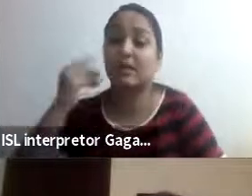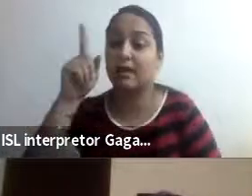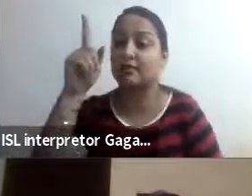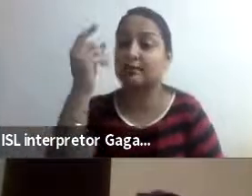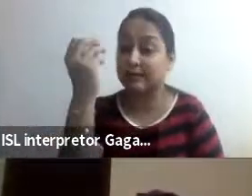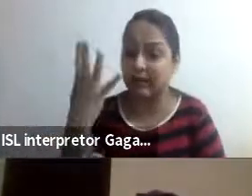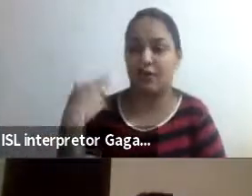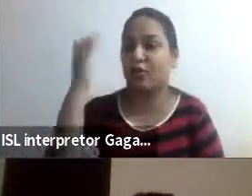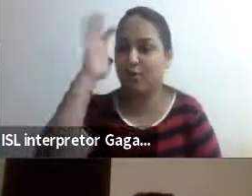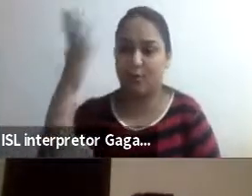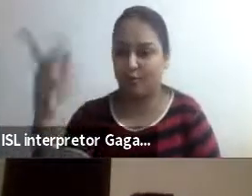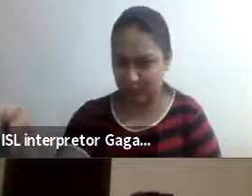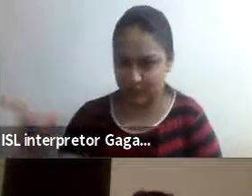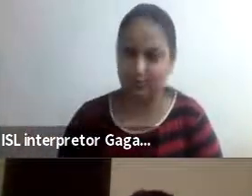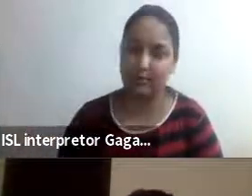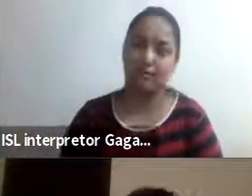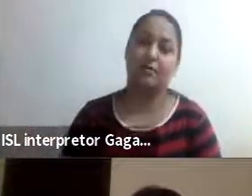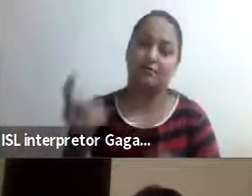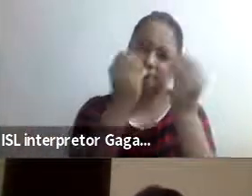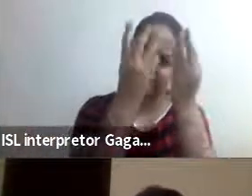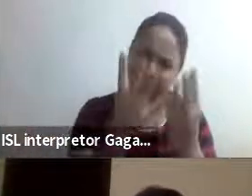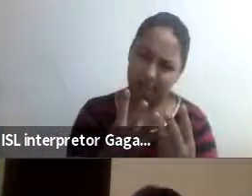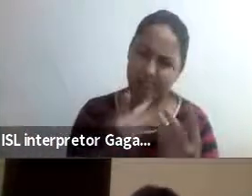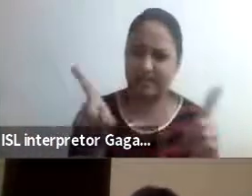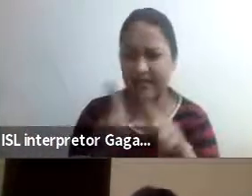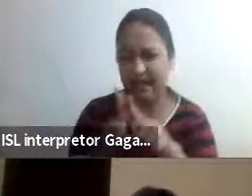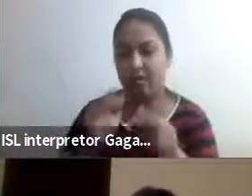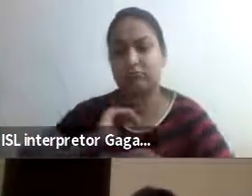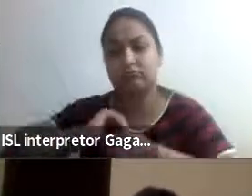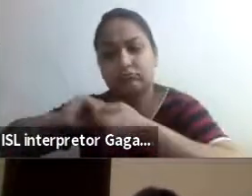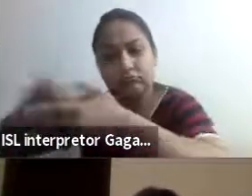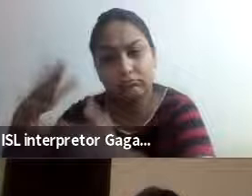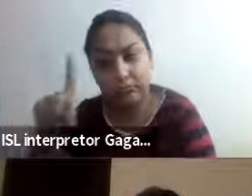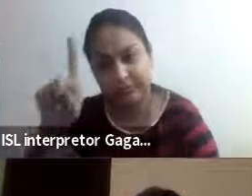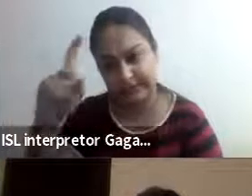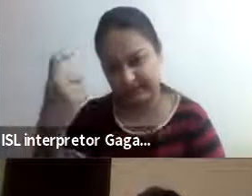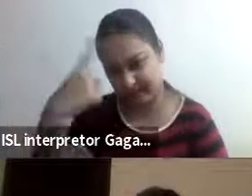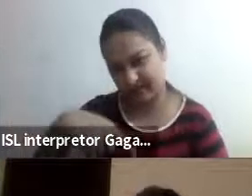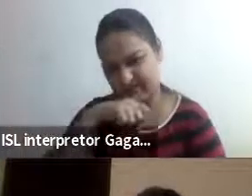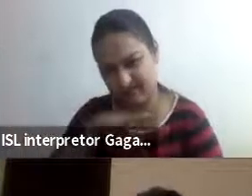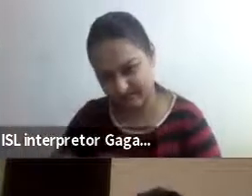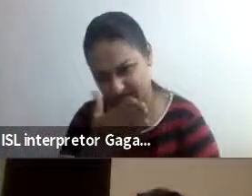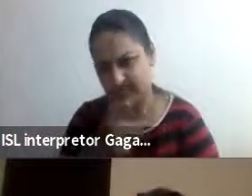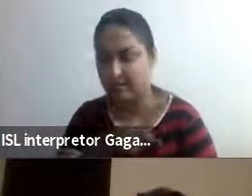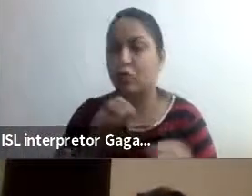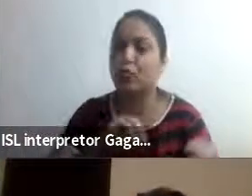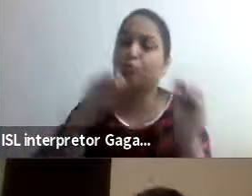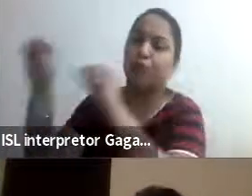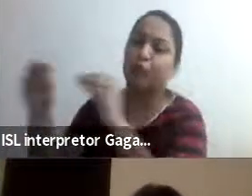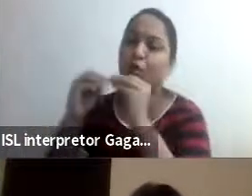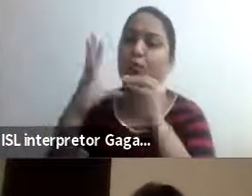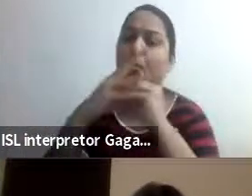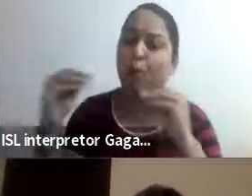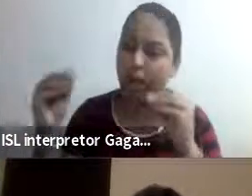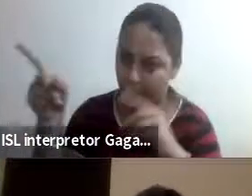estimate, by we calculated it with her, maybe by the time she was 17, she's married and she moves to Bhopal, and that